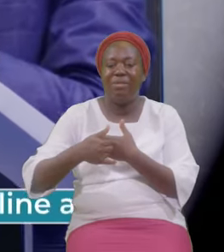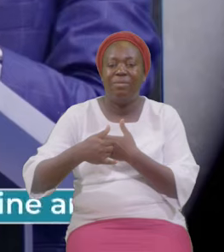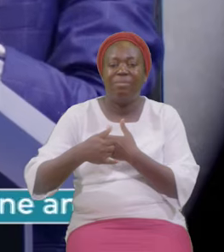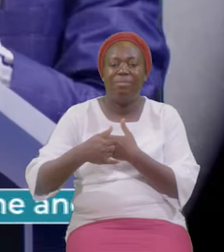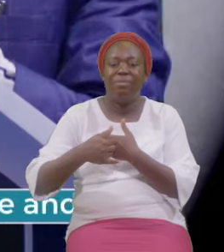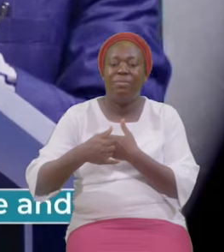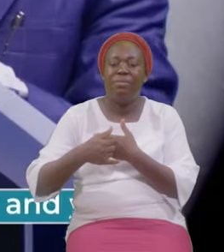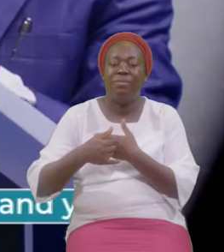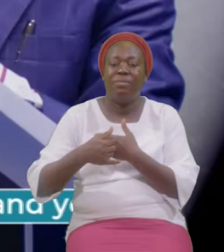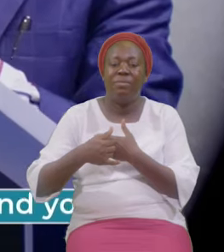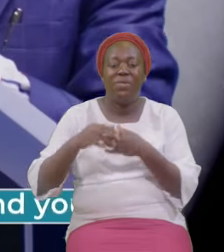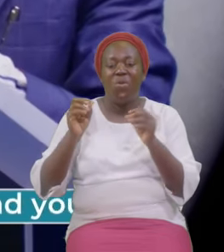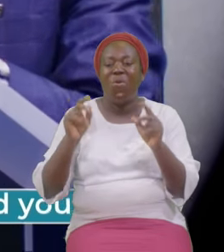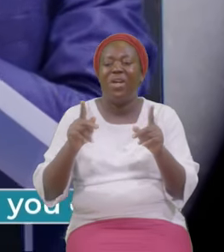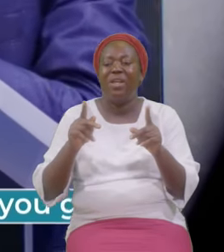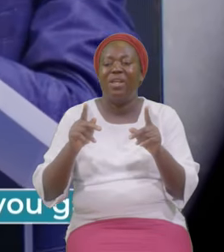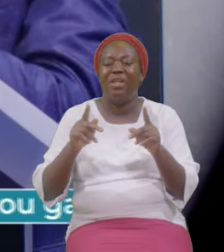All right, the extreme back.